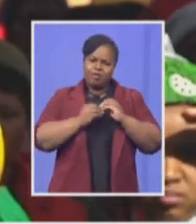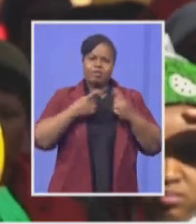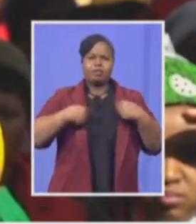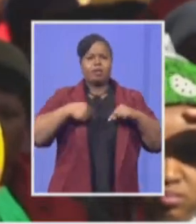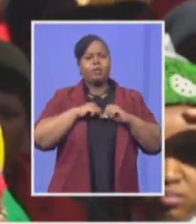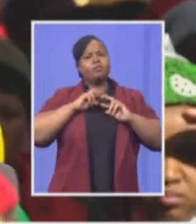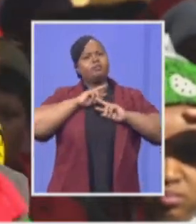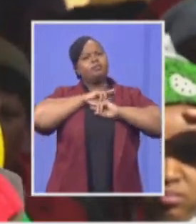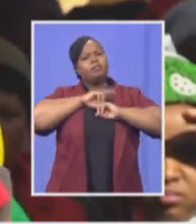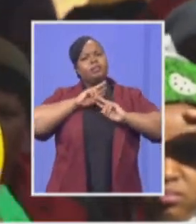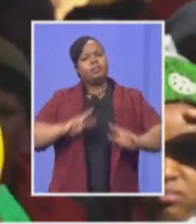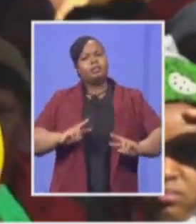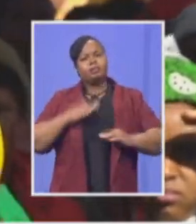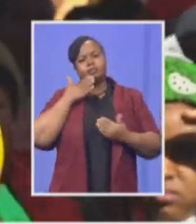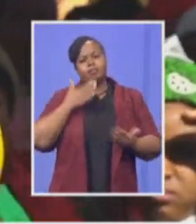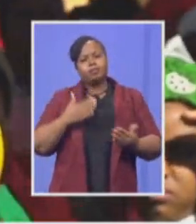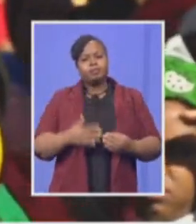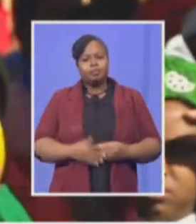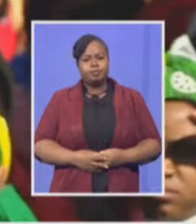ukuthola ukuthula ngiyabonga